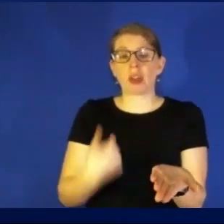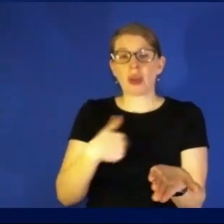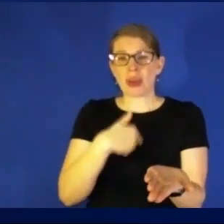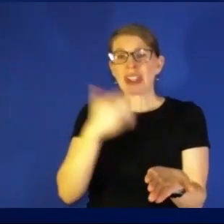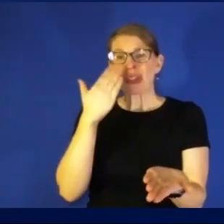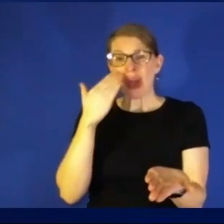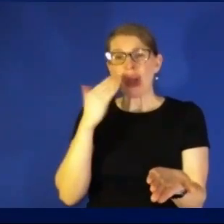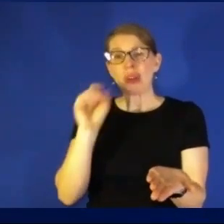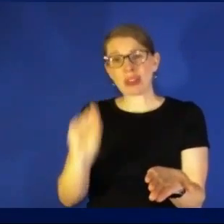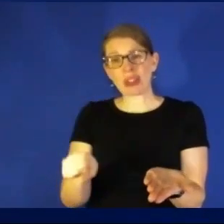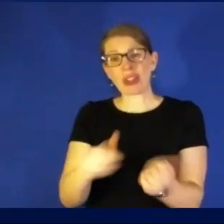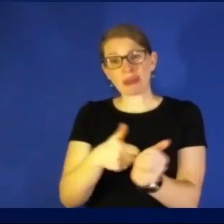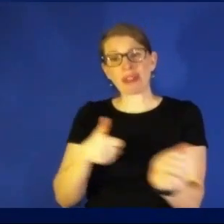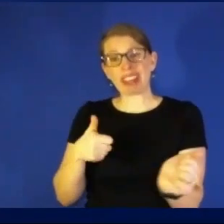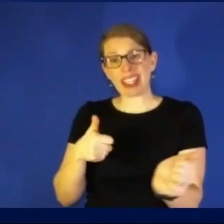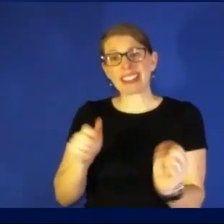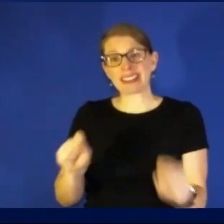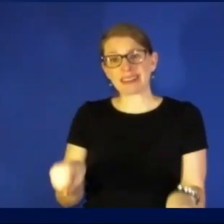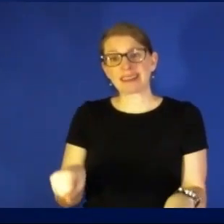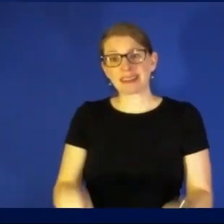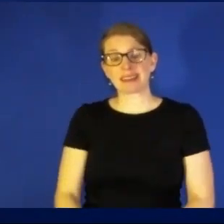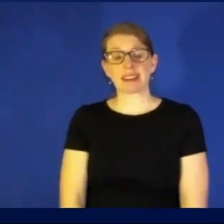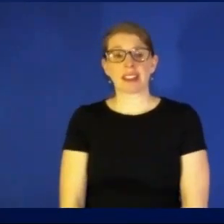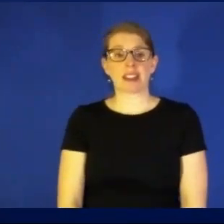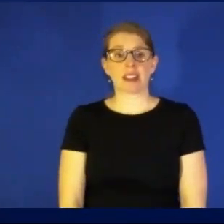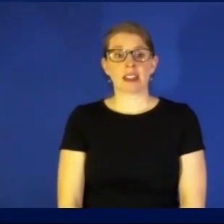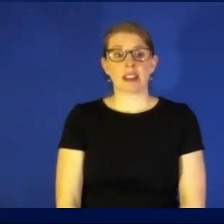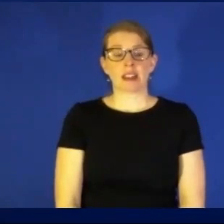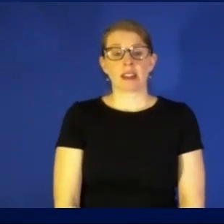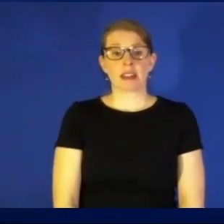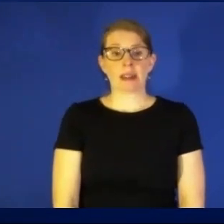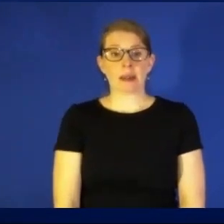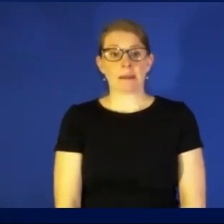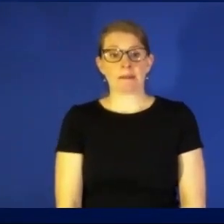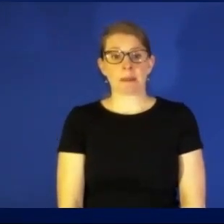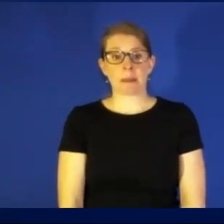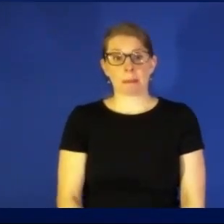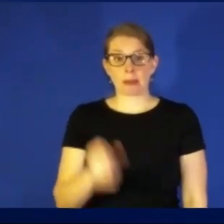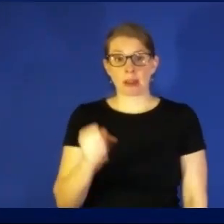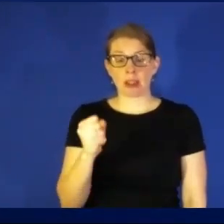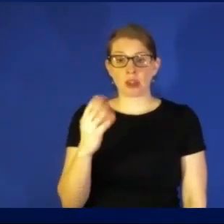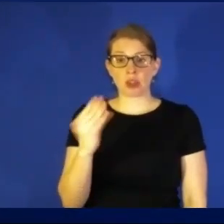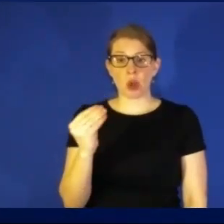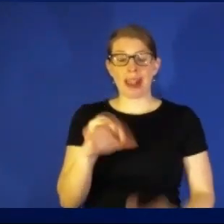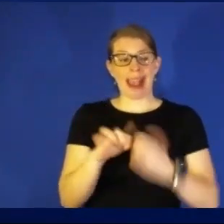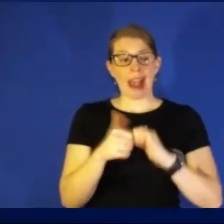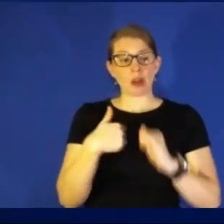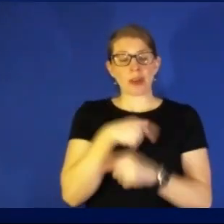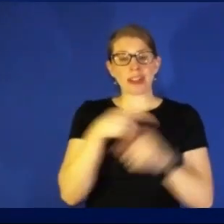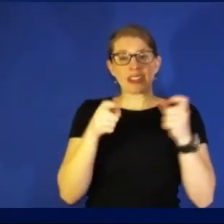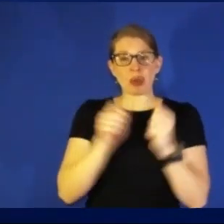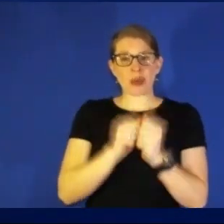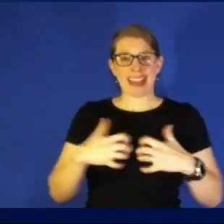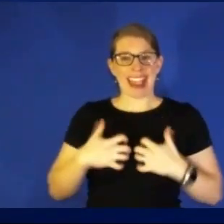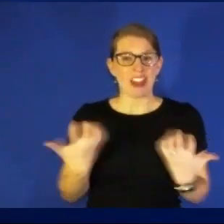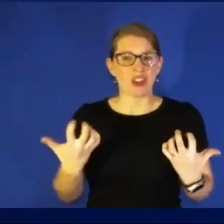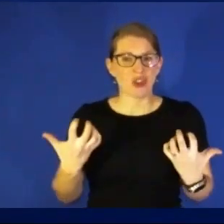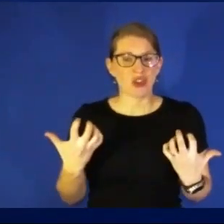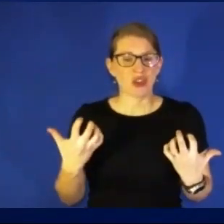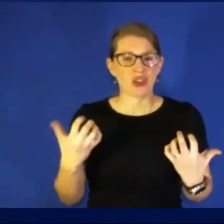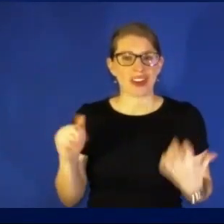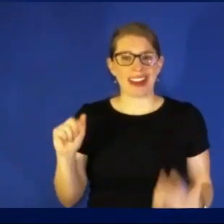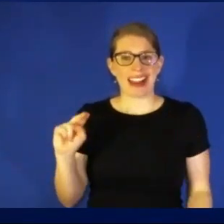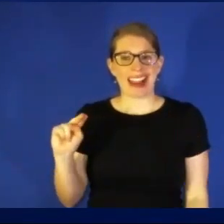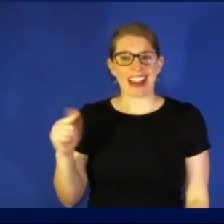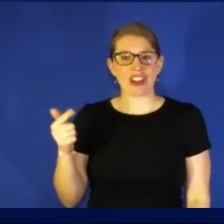been preventable, and so I think how do we deal with that anger? Anger is always hiding